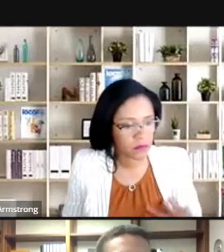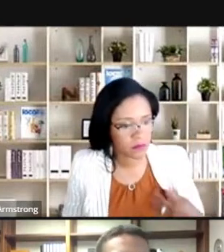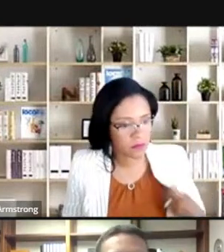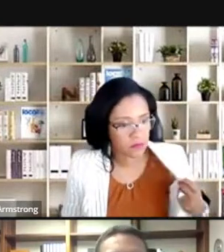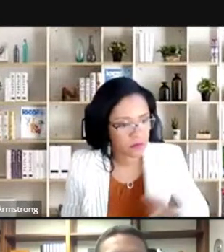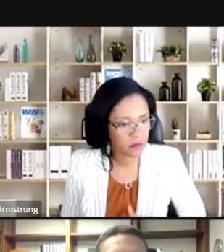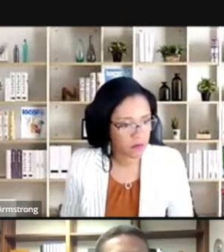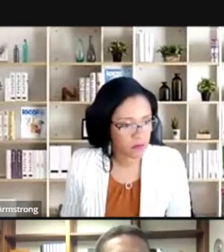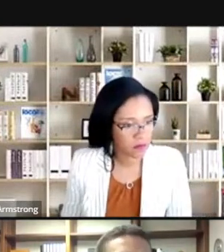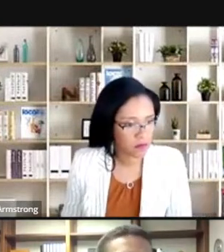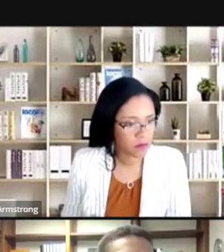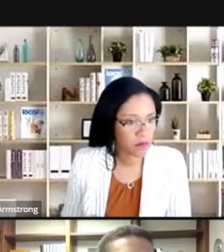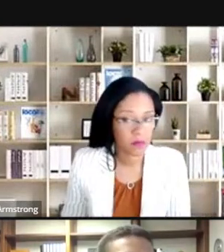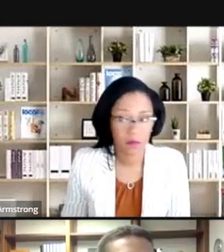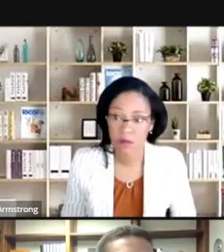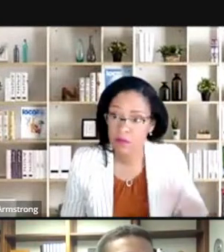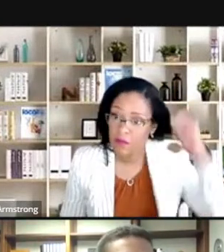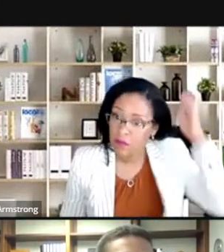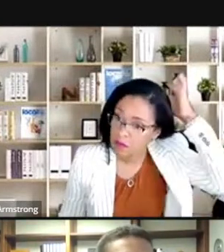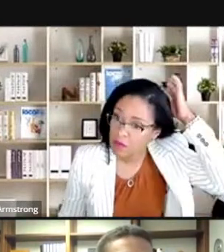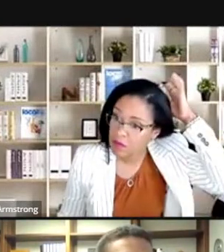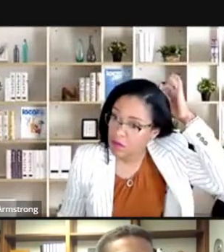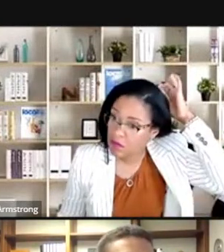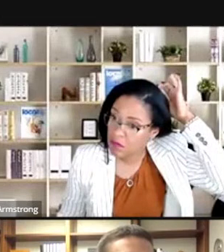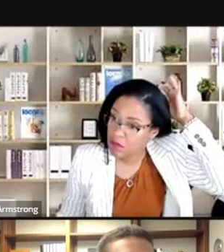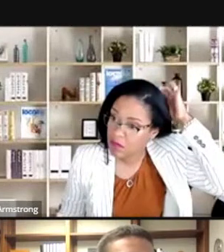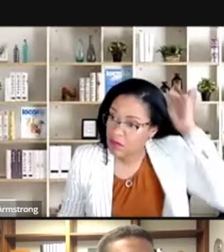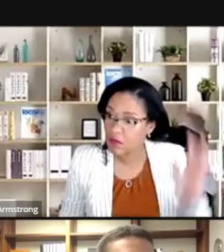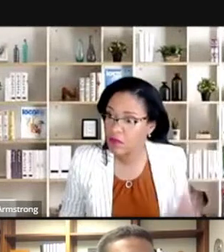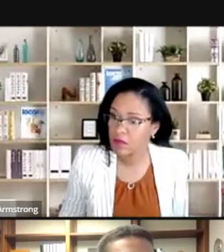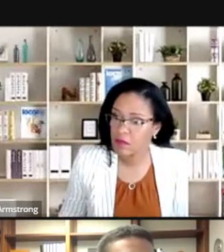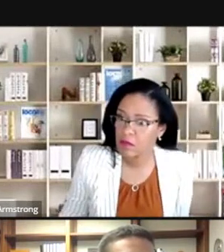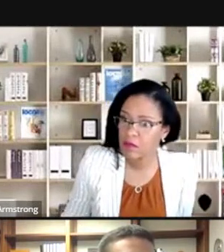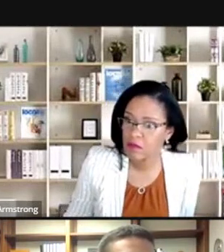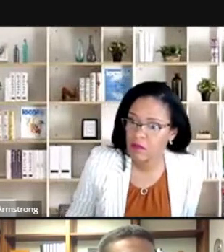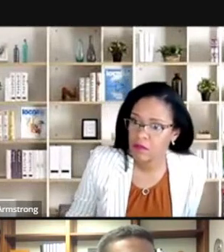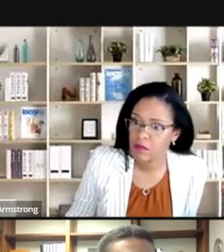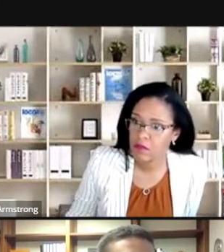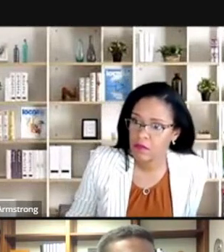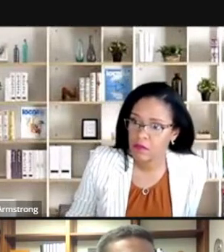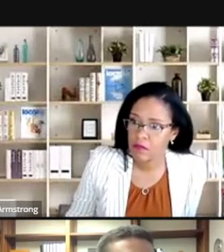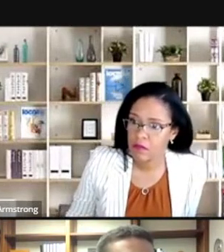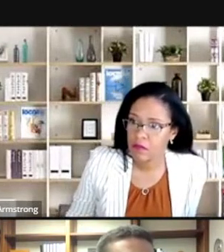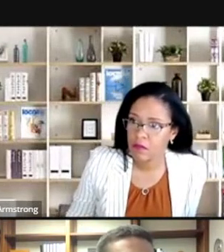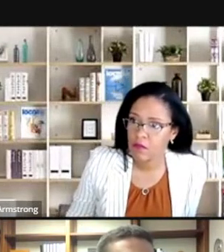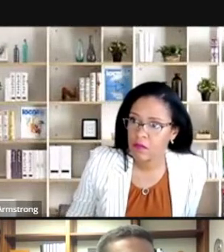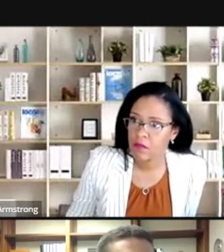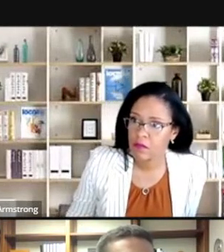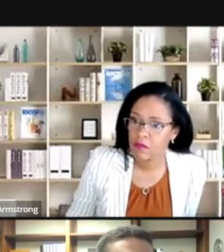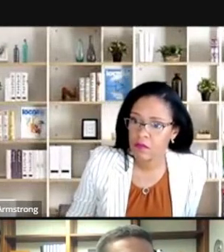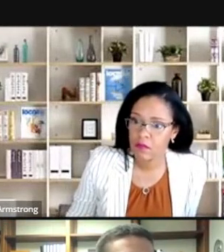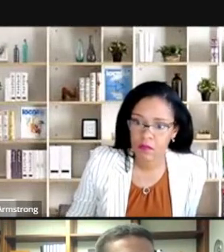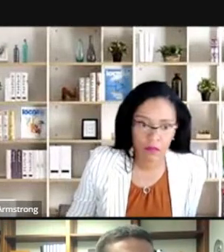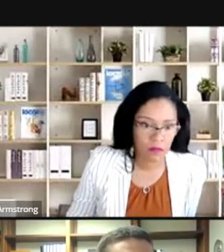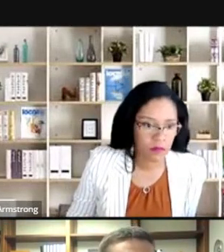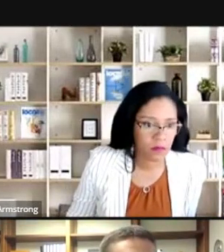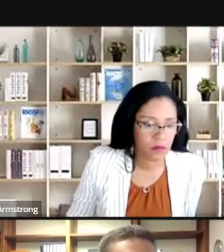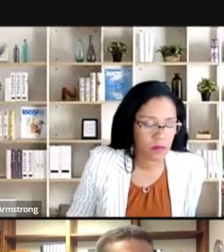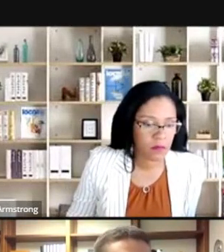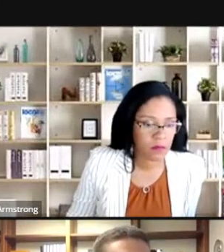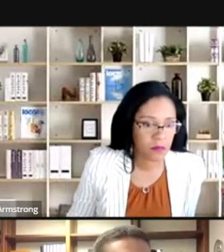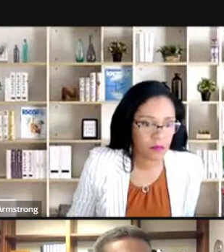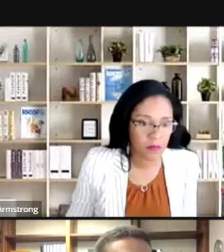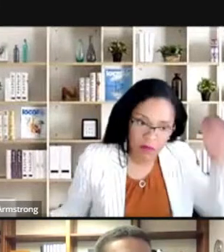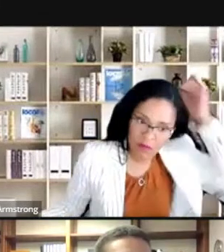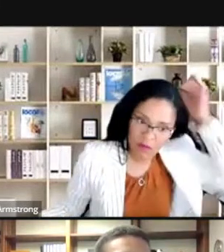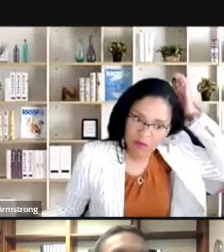I also like to point us towards resolves, be further resolves, I believe 3 and 4